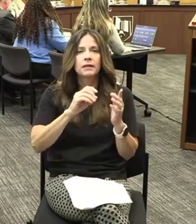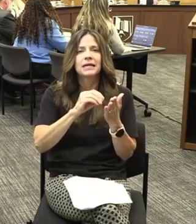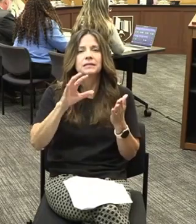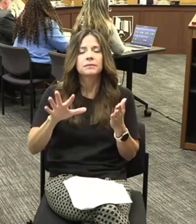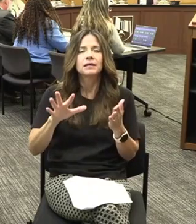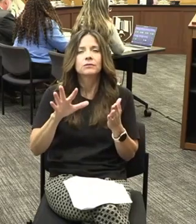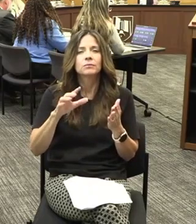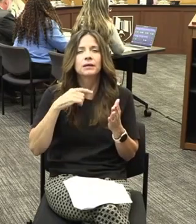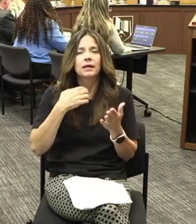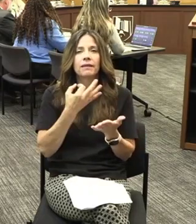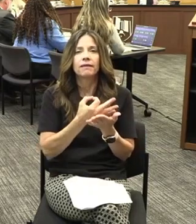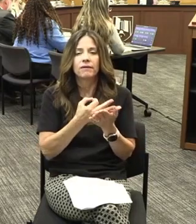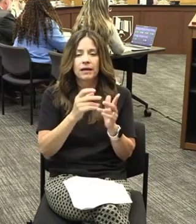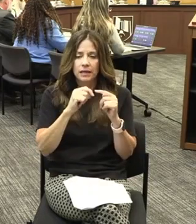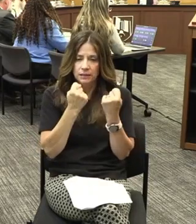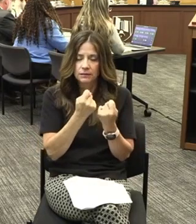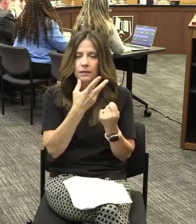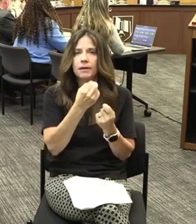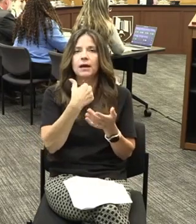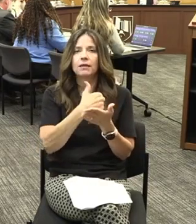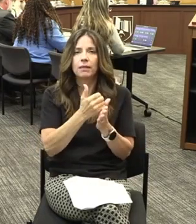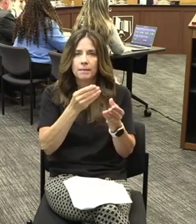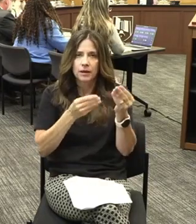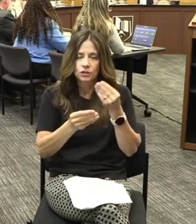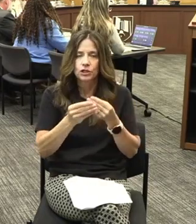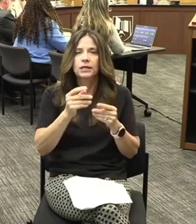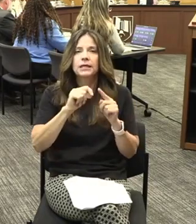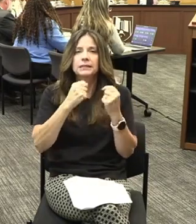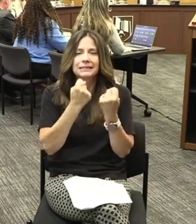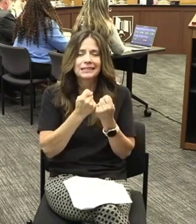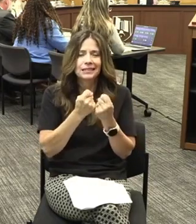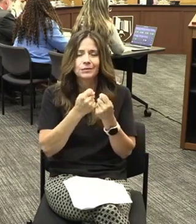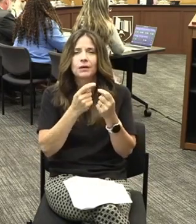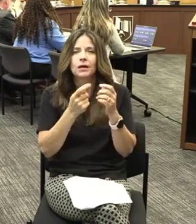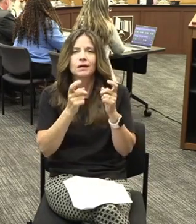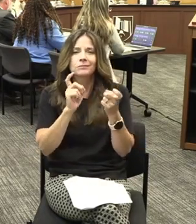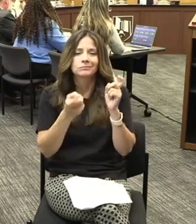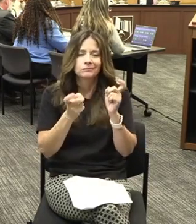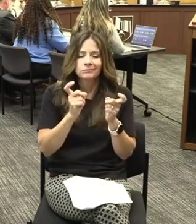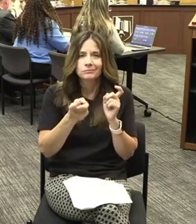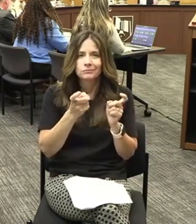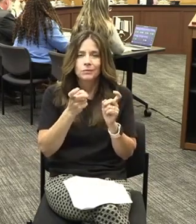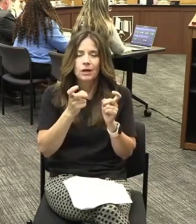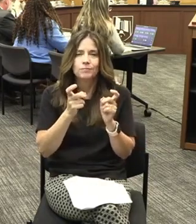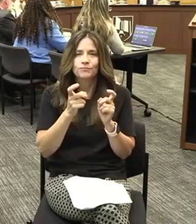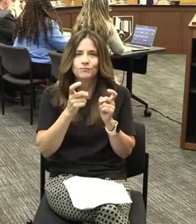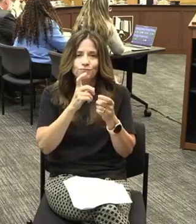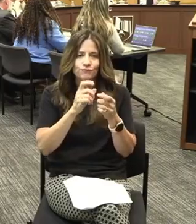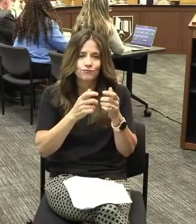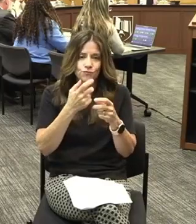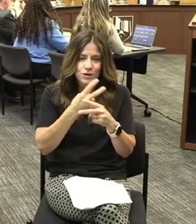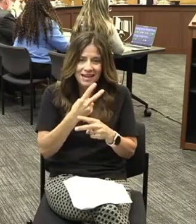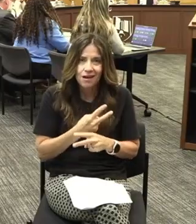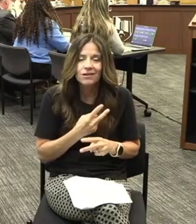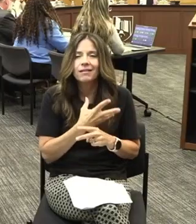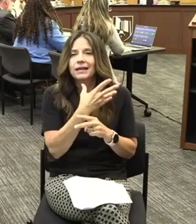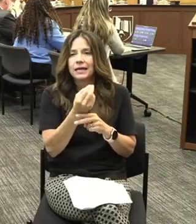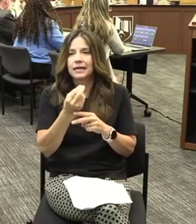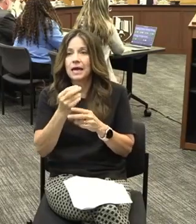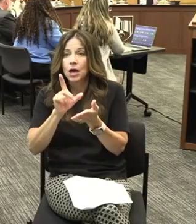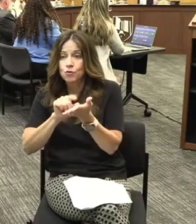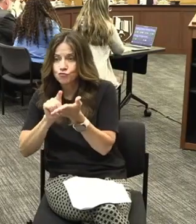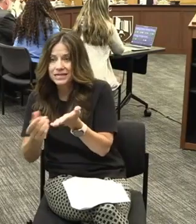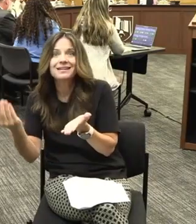the finance team and the budget team recalculating some of these amounts, reprinting the document and resending it